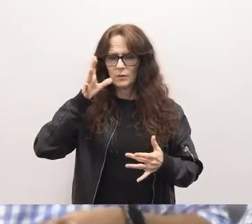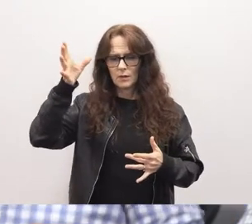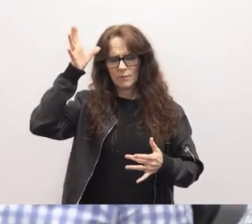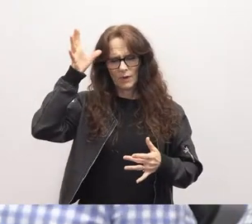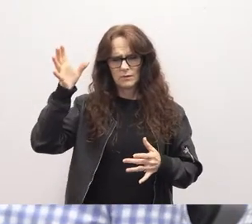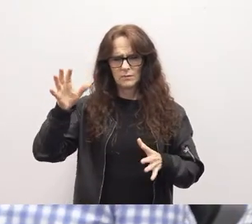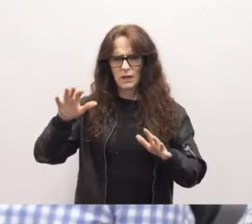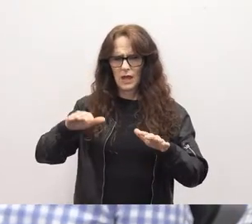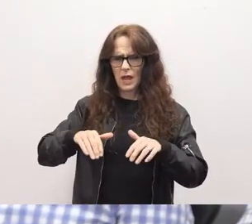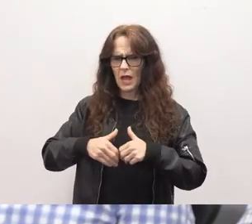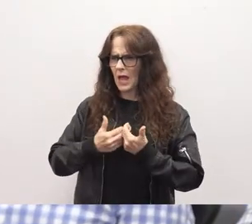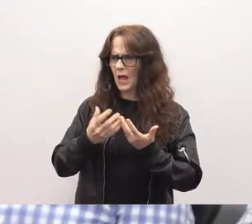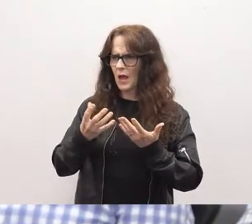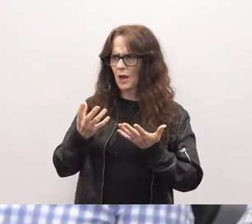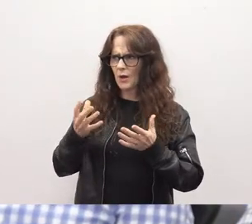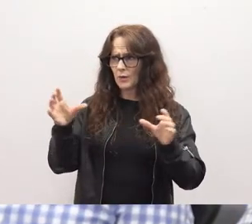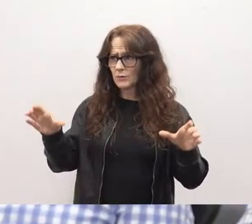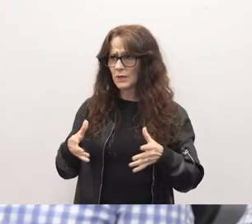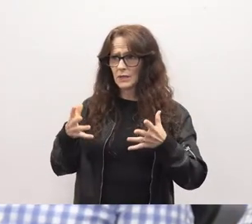how does the student dress?